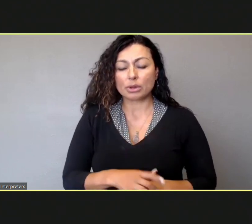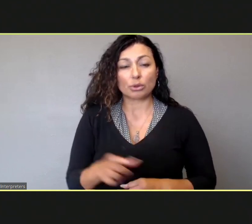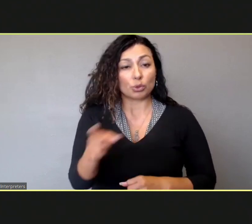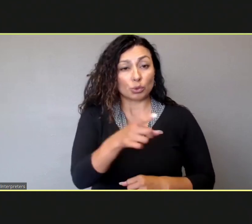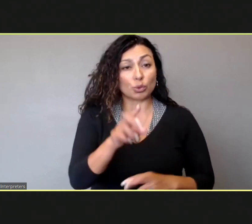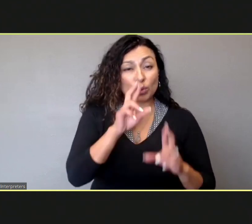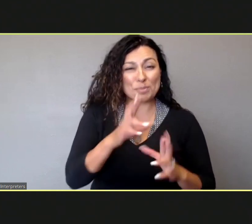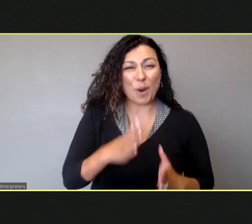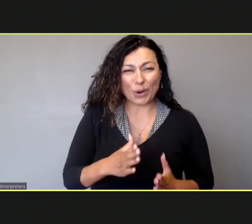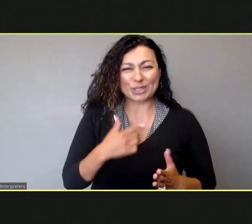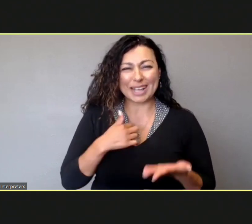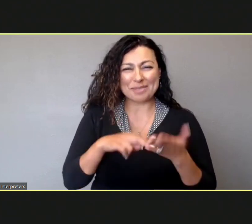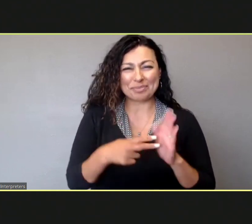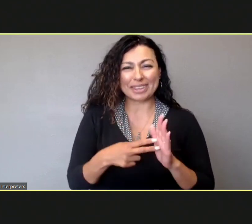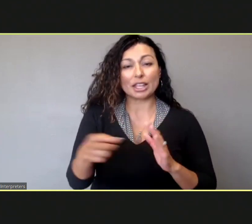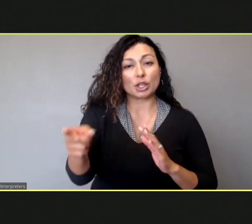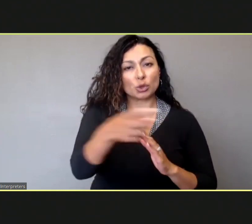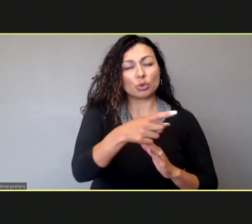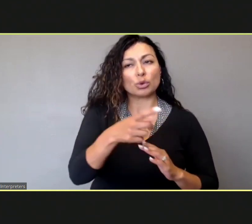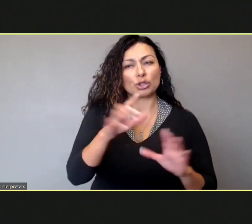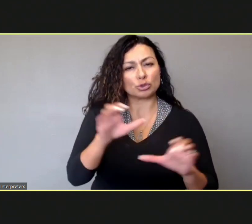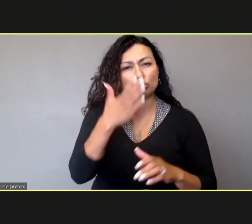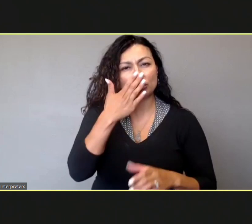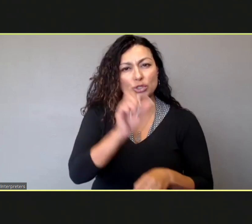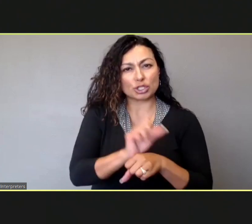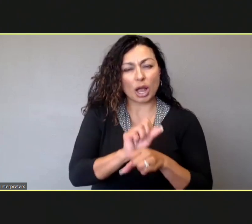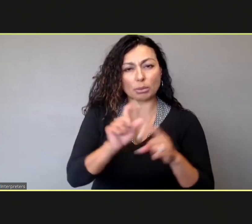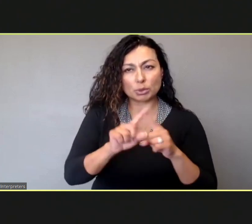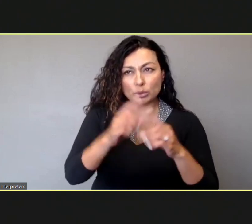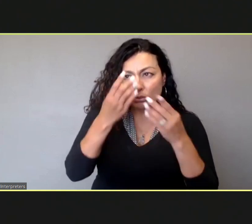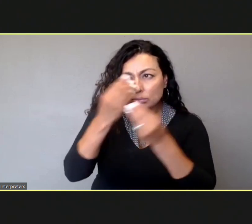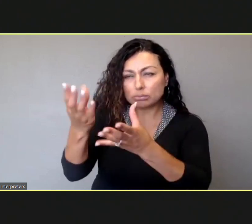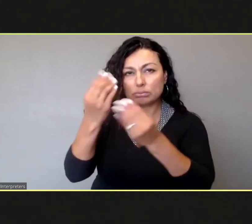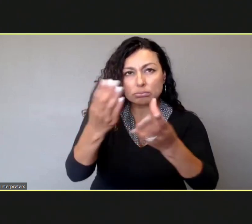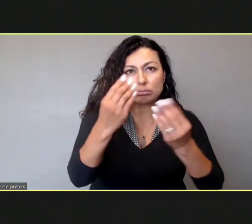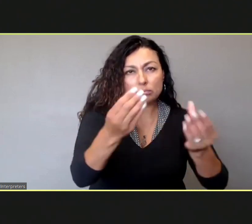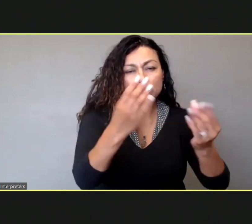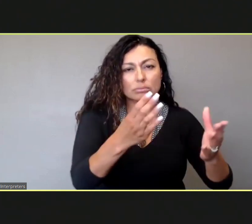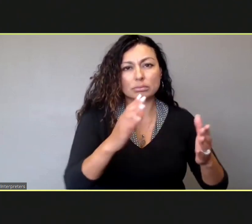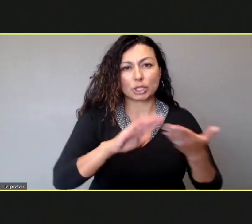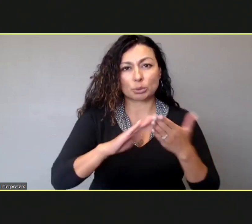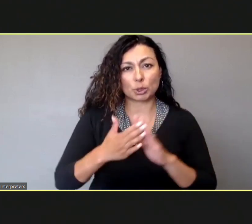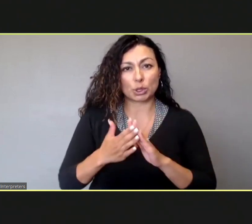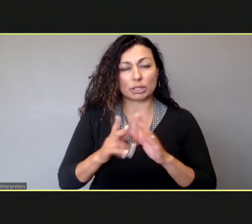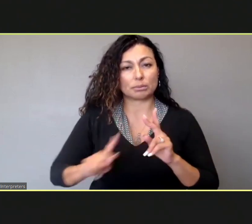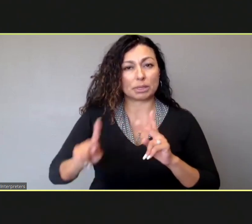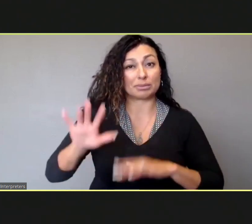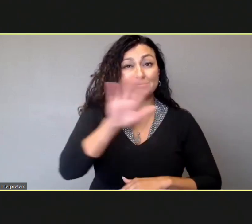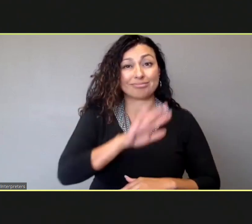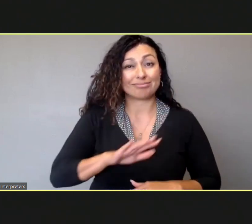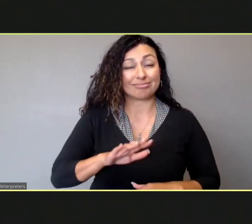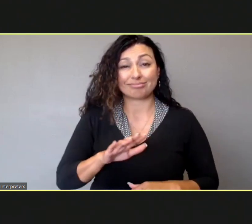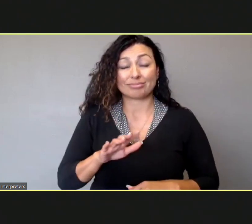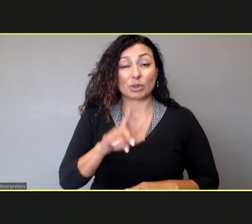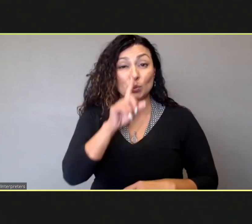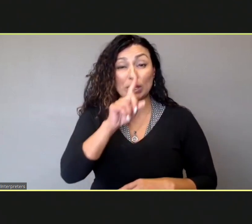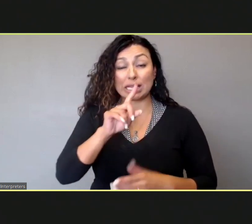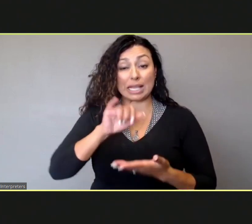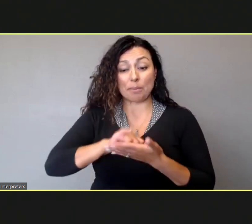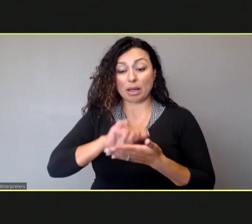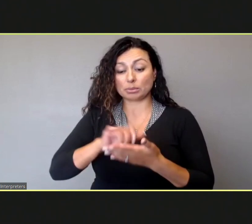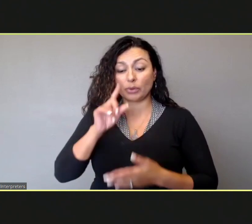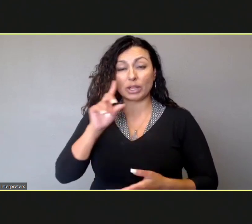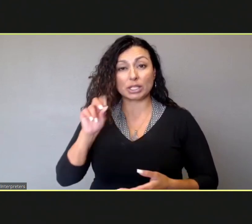have done such a great job getting the word out. It would have been completely impossible for DOH